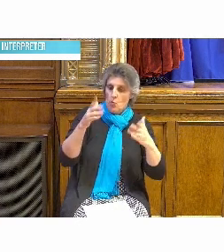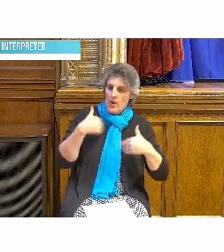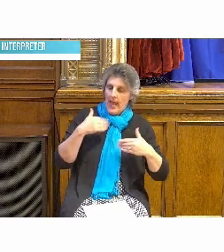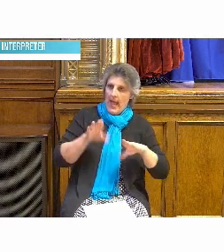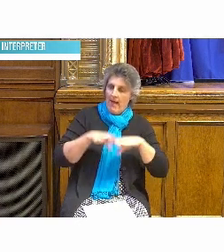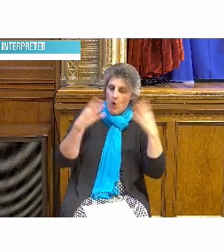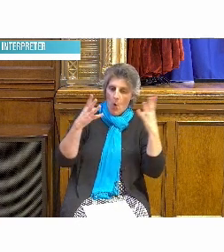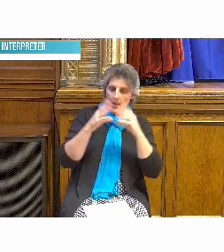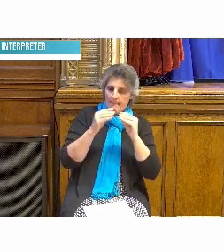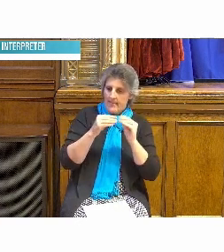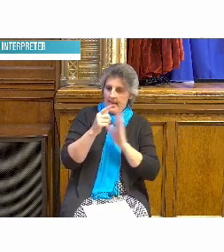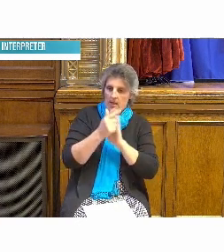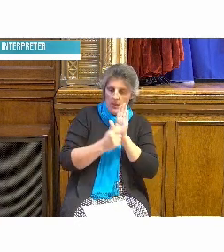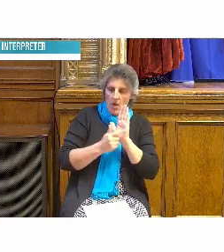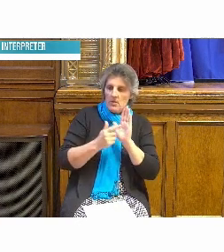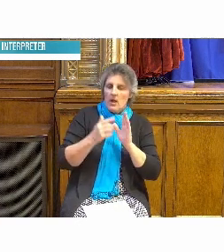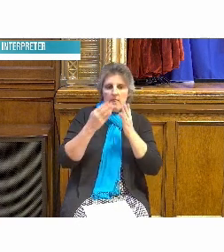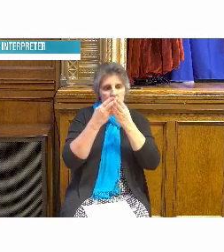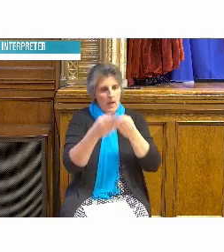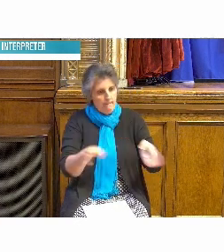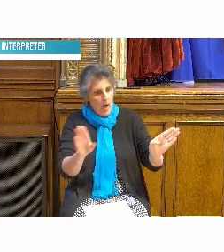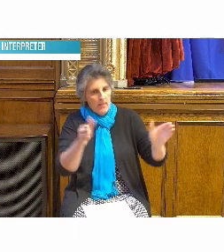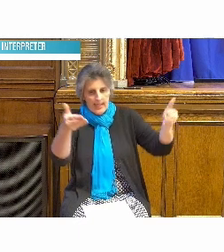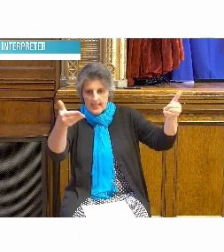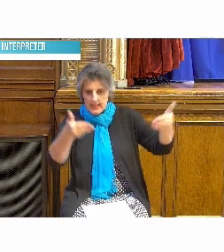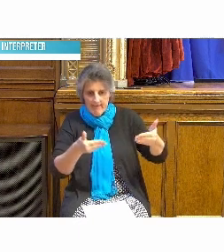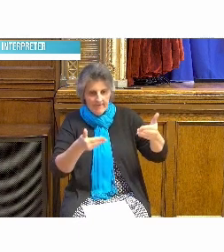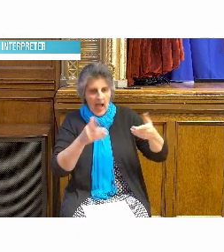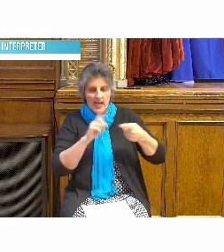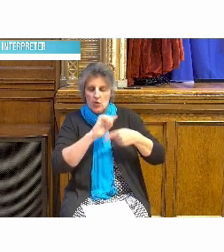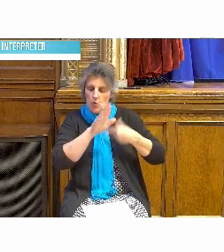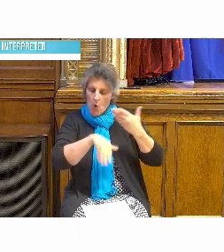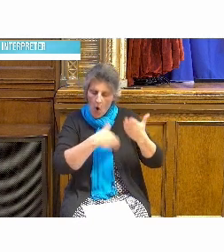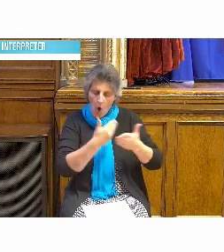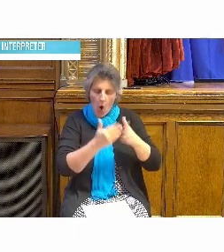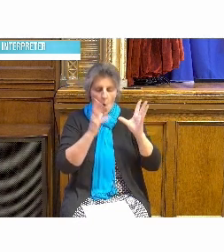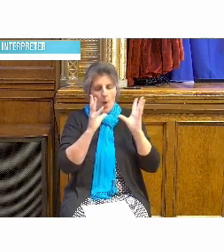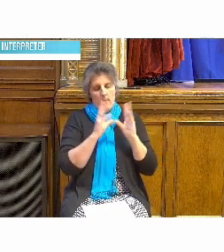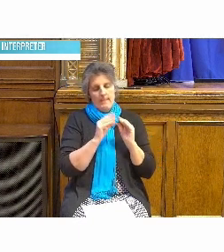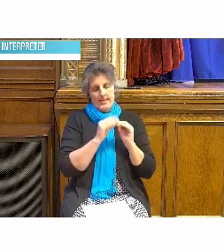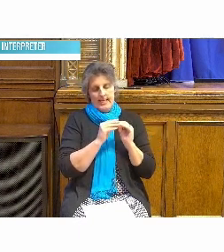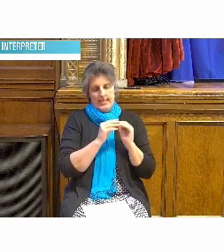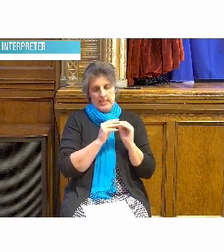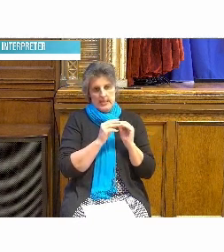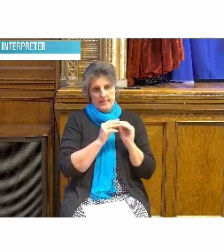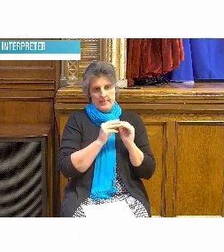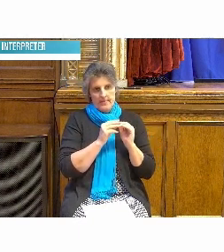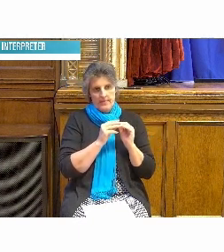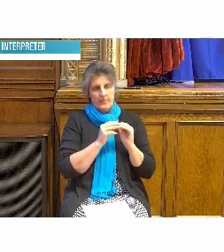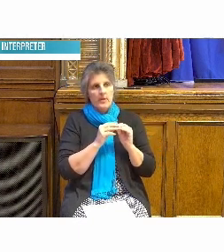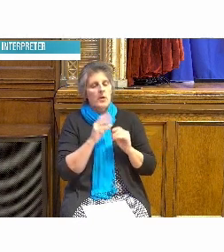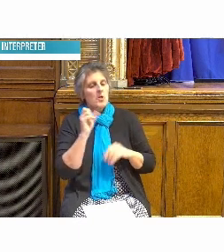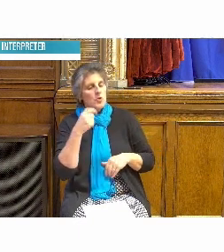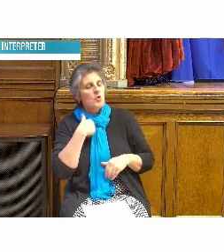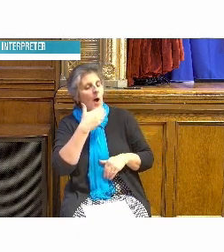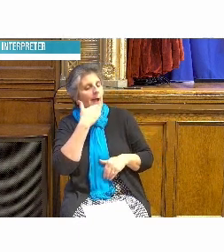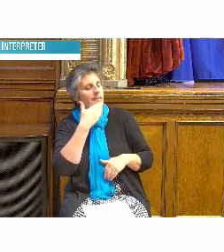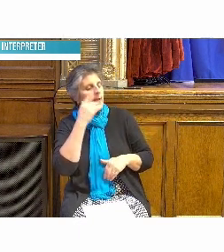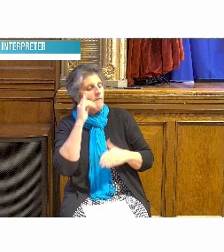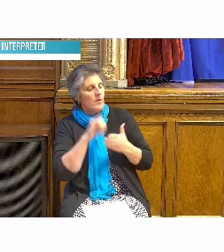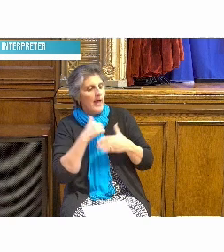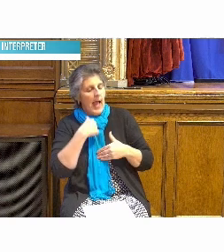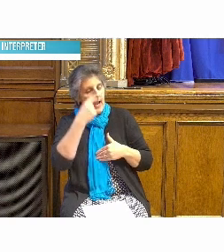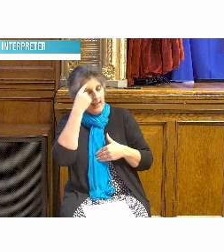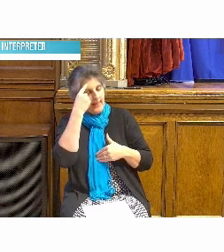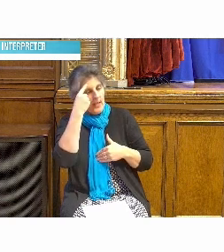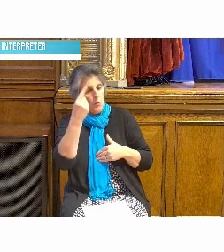meeting laws. The public is invited to all of the meetings. and so I thank you for that. And I think one